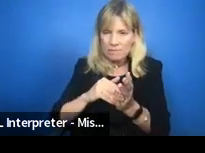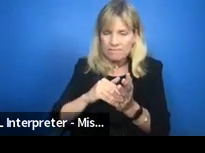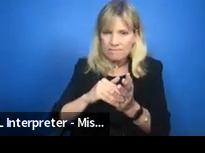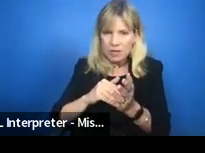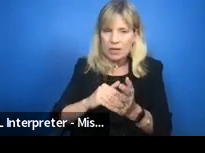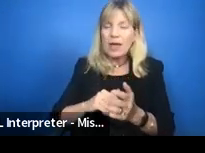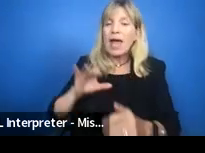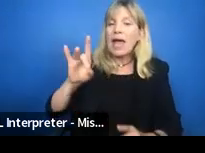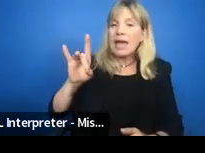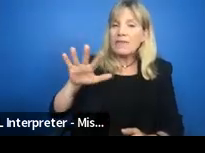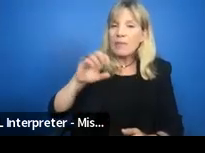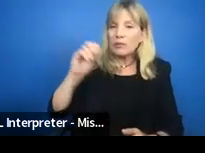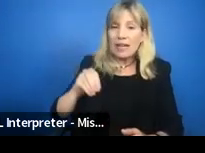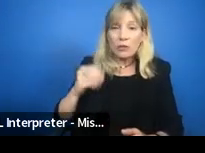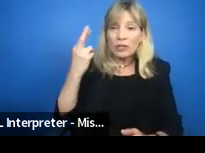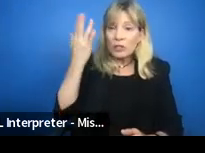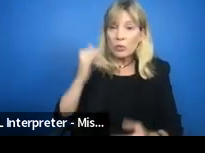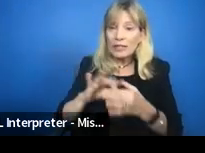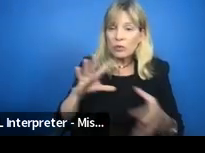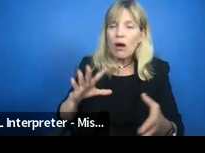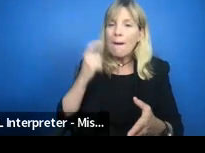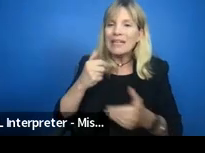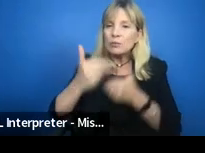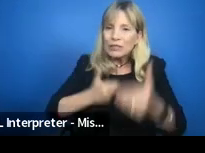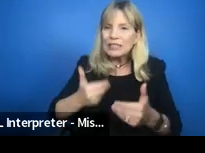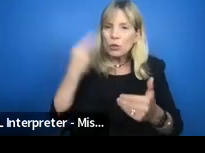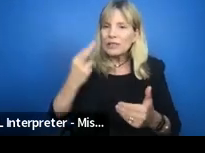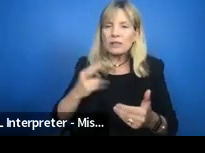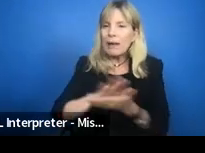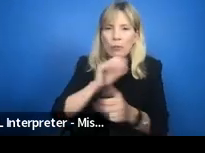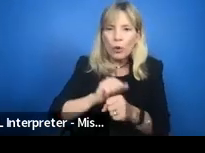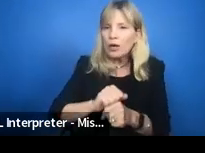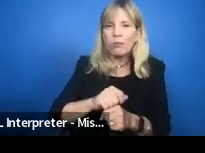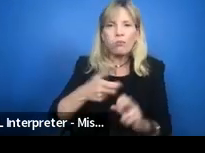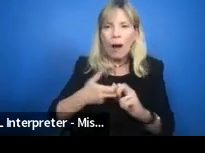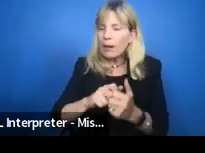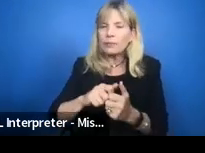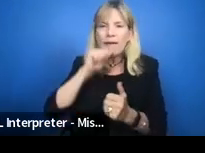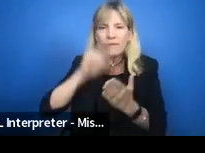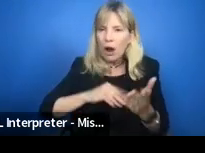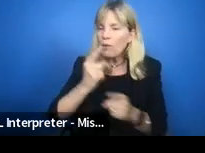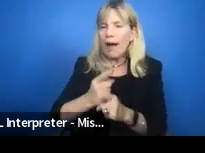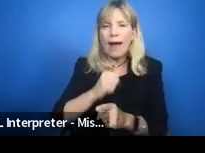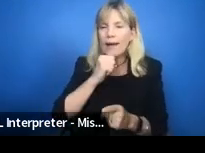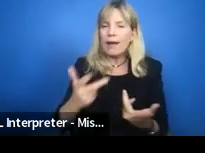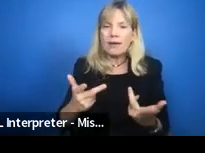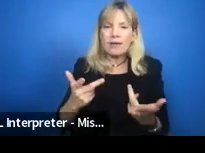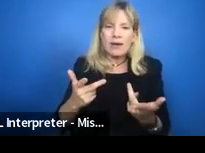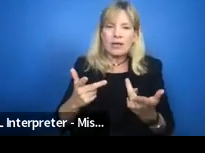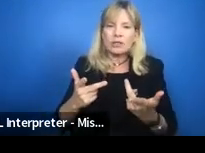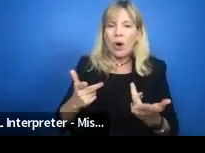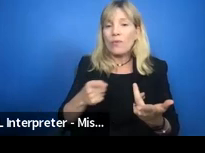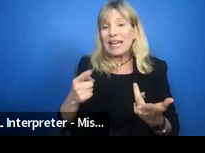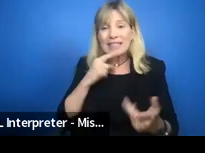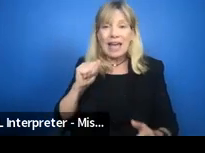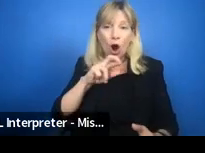and 85% of those have been for procedural reasons. So reports out of Arkansas, which is trying to get its unwinding